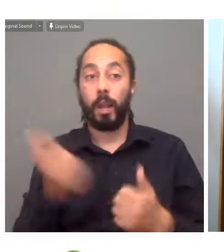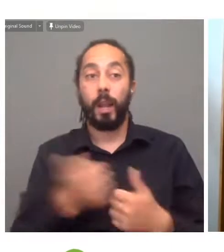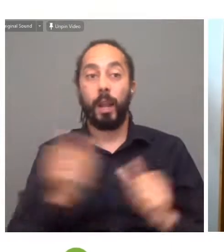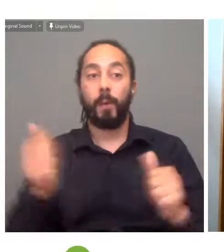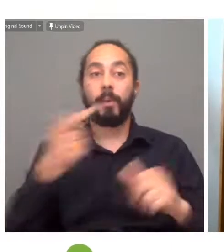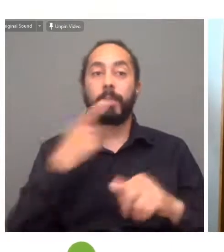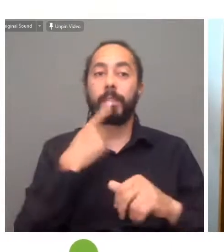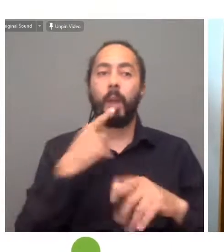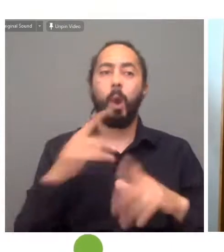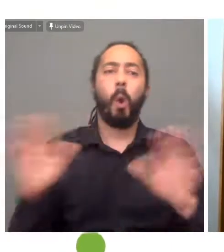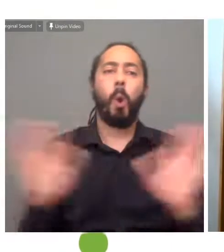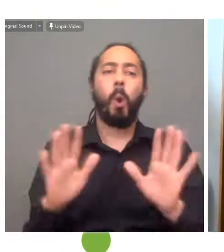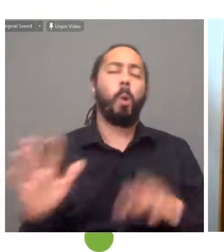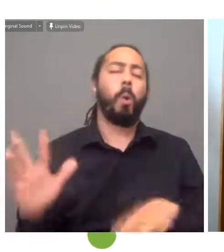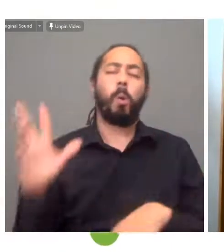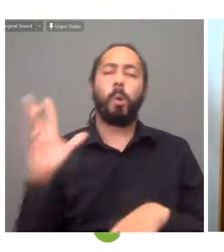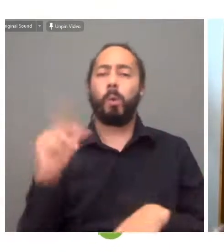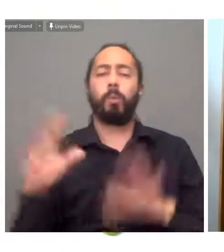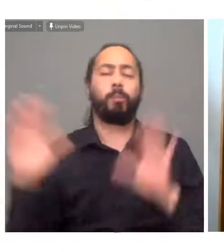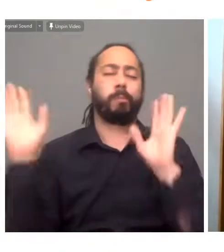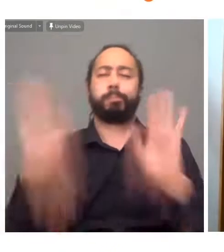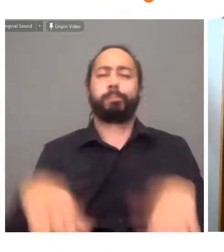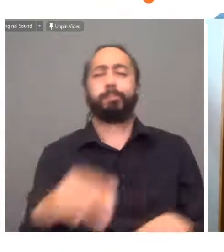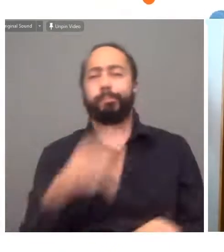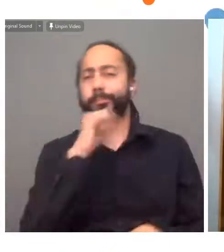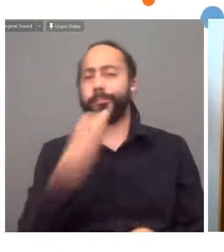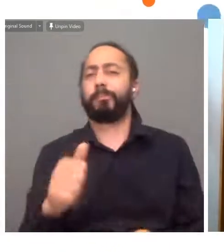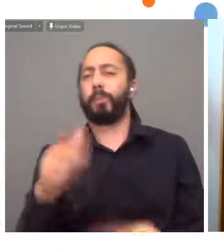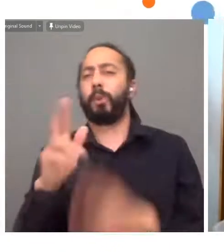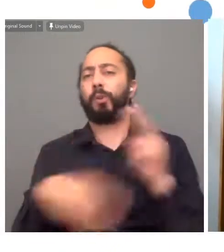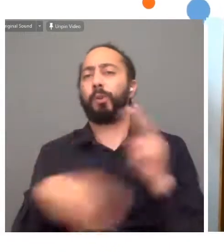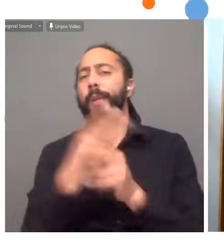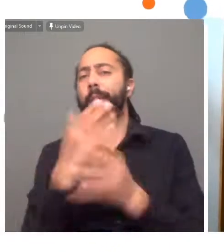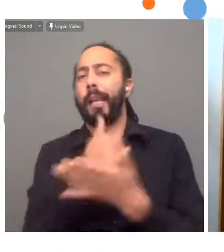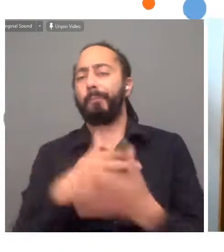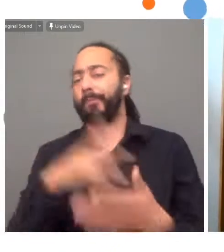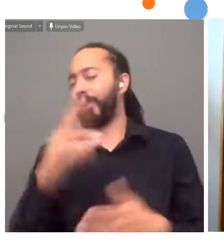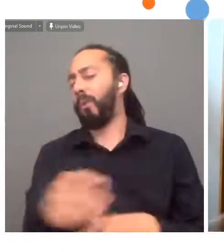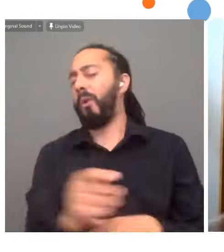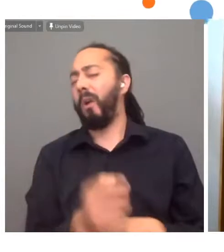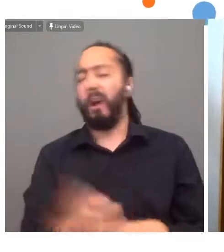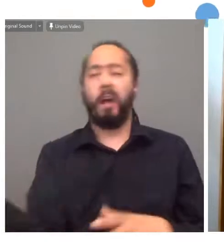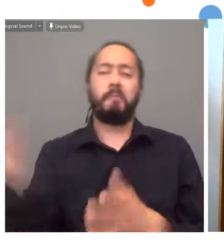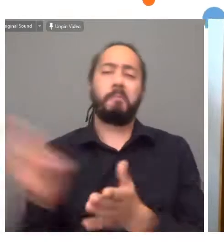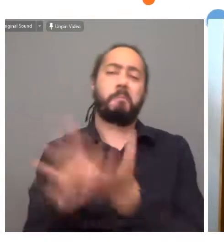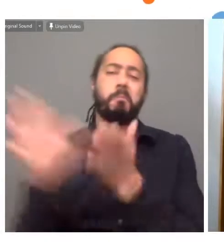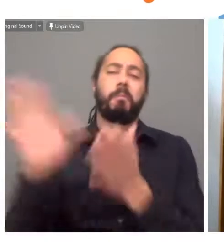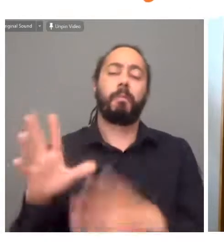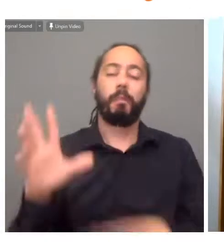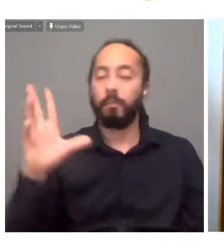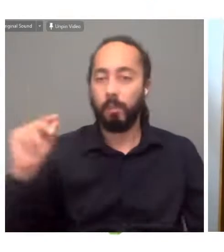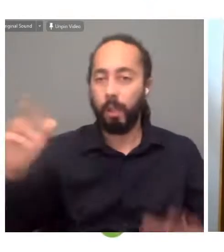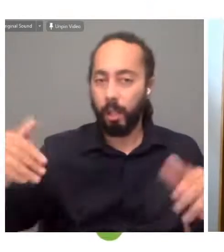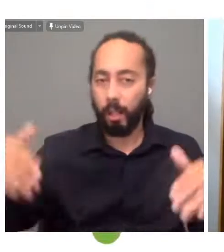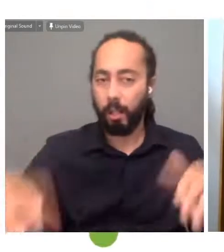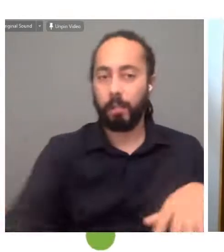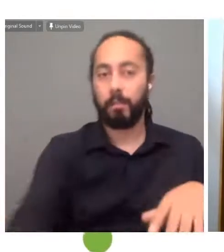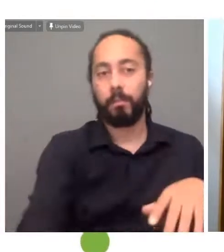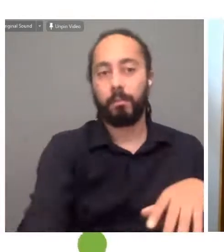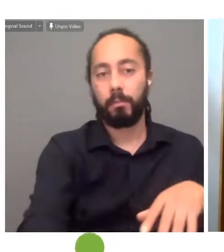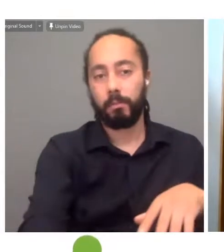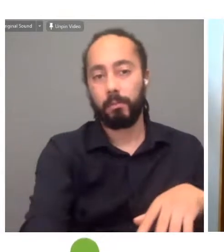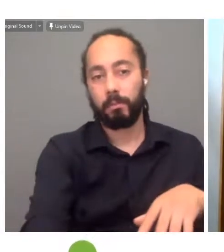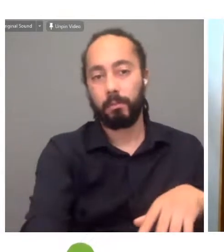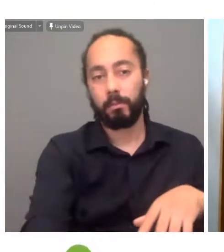well, no, this is something we won't do. We're not going there. We won't even look at this. This is not happening. We are looking at a whole